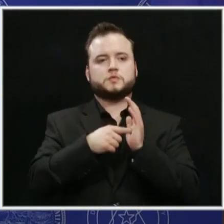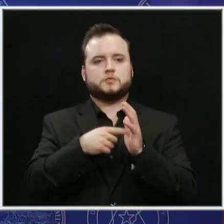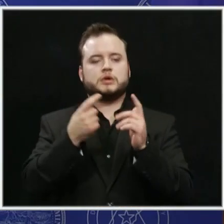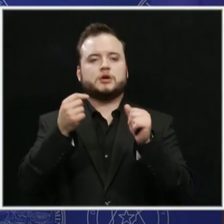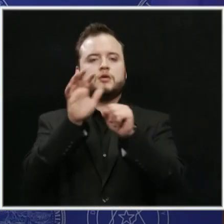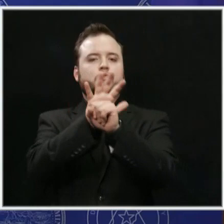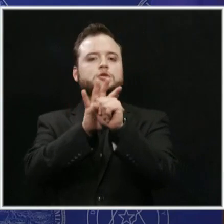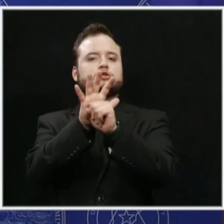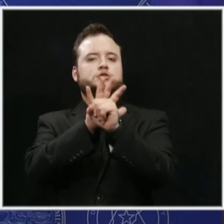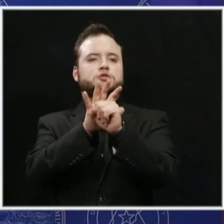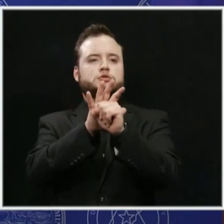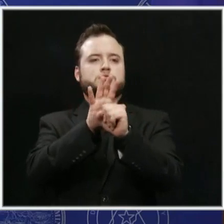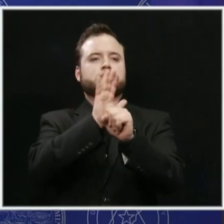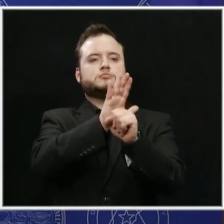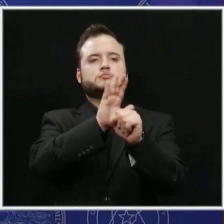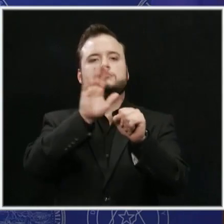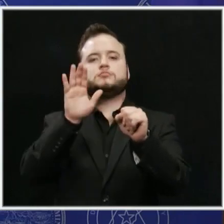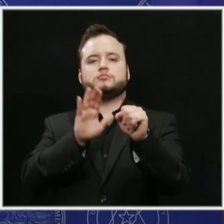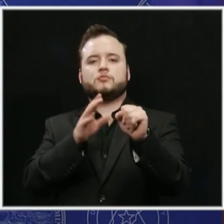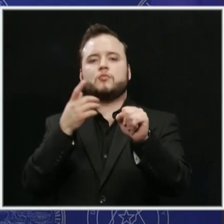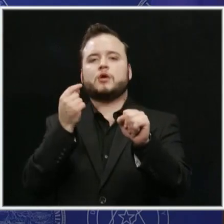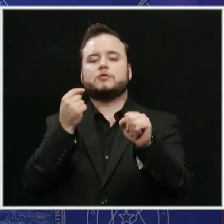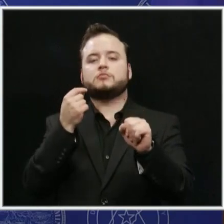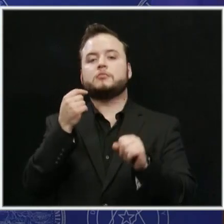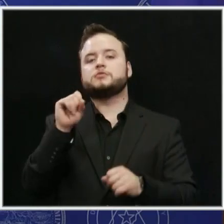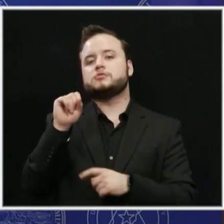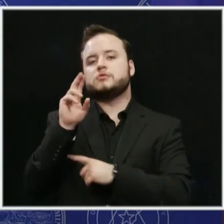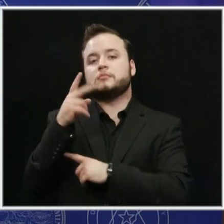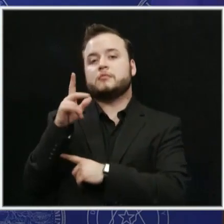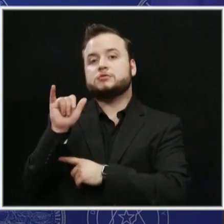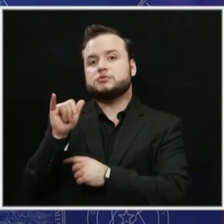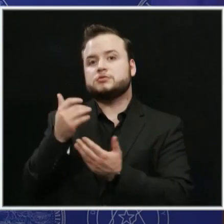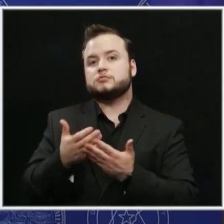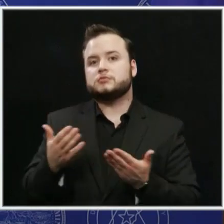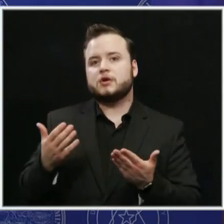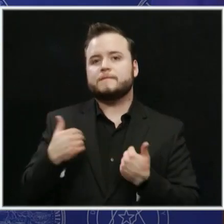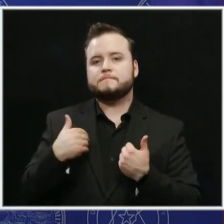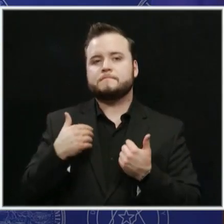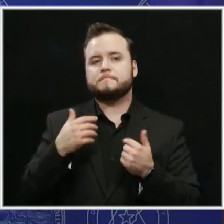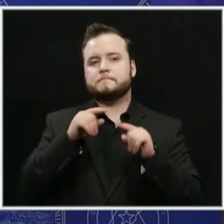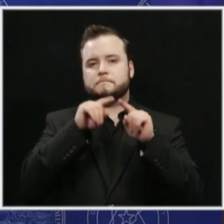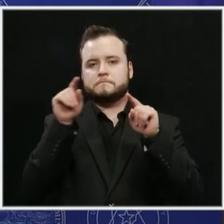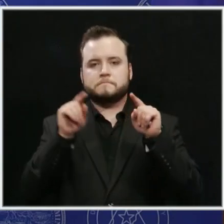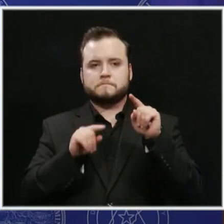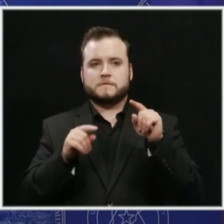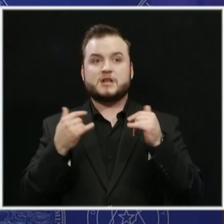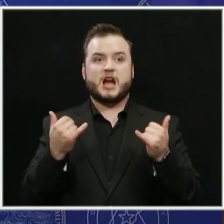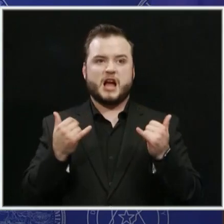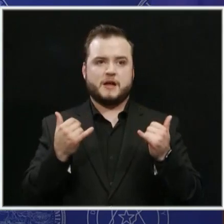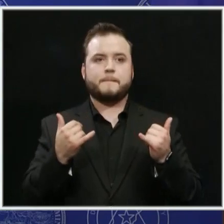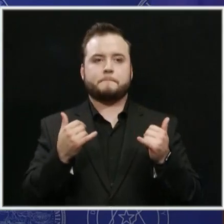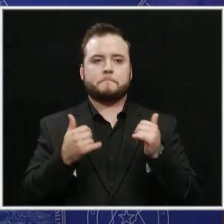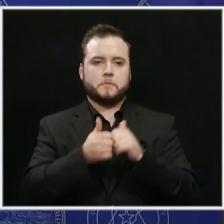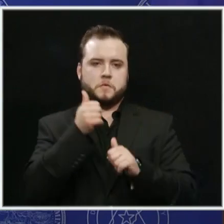supply, and we're in at this point we're green, I think, everywhere except perhaps